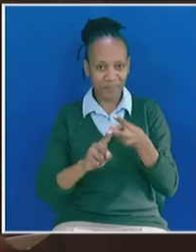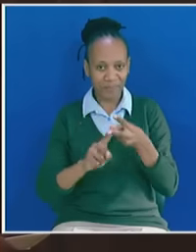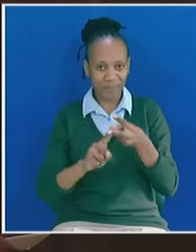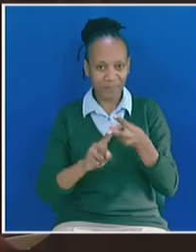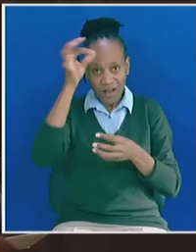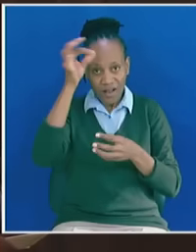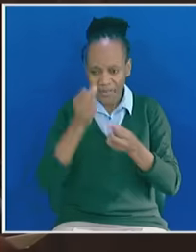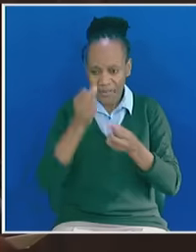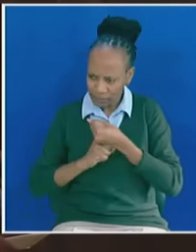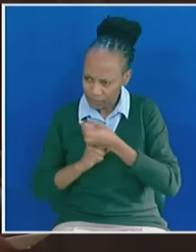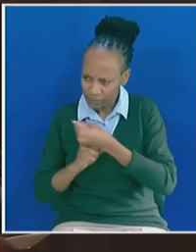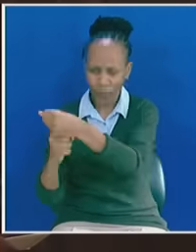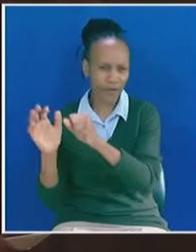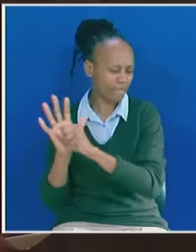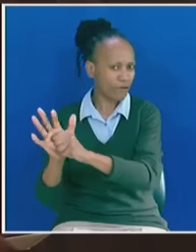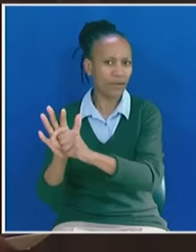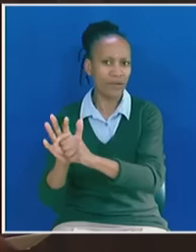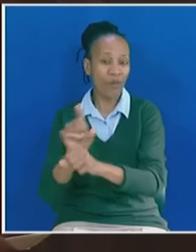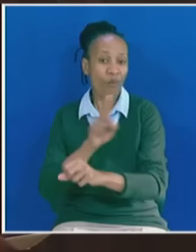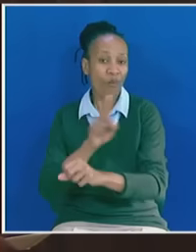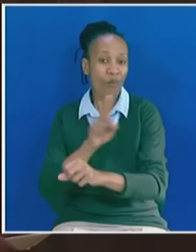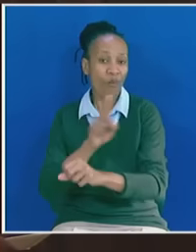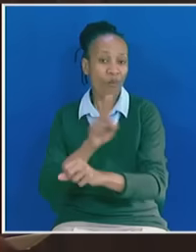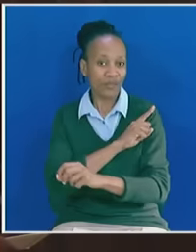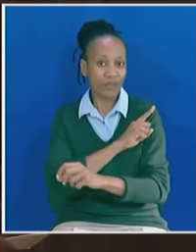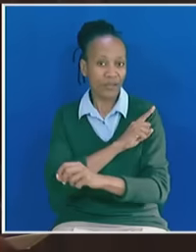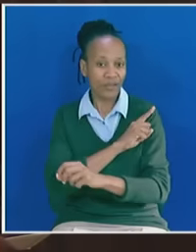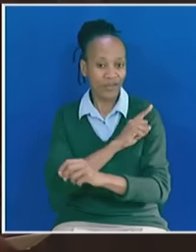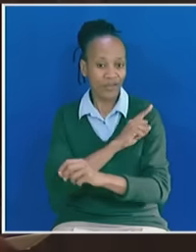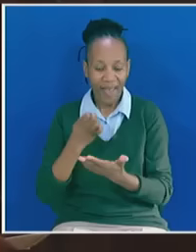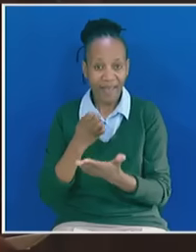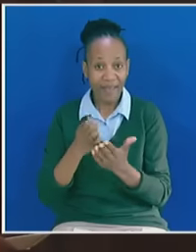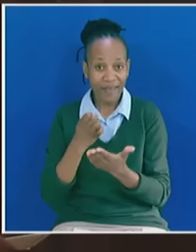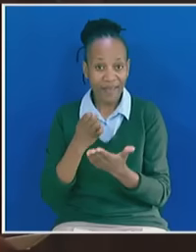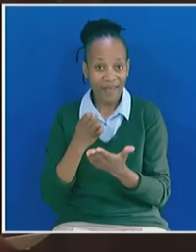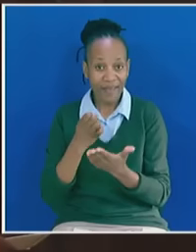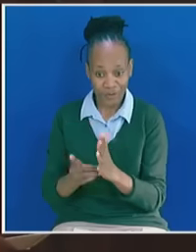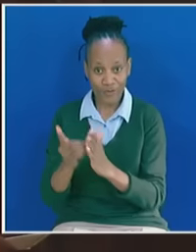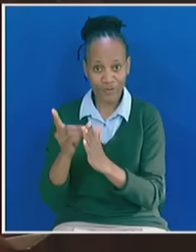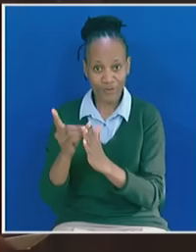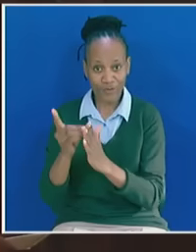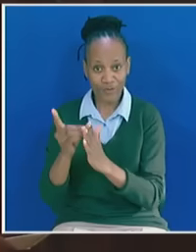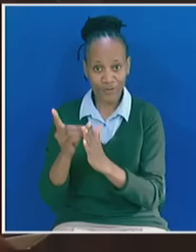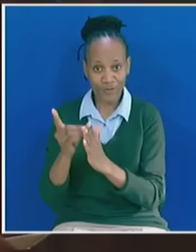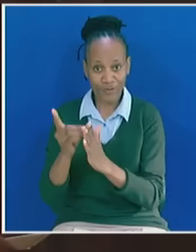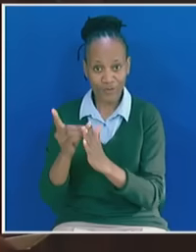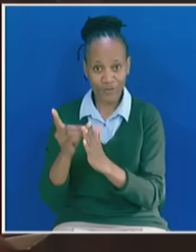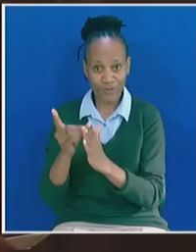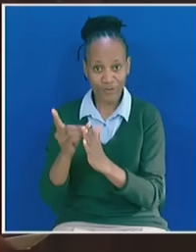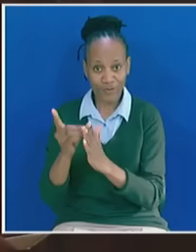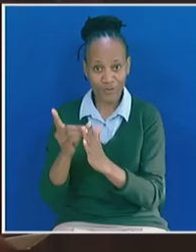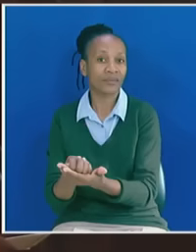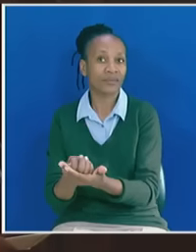with the necessary support in our endeavor to grow the economy and enhance our foreign direct investment.